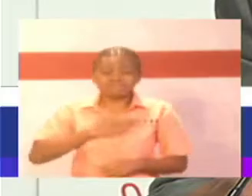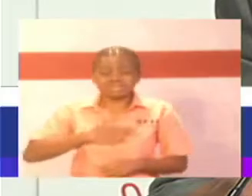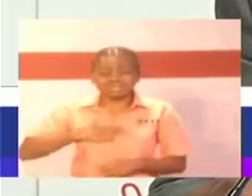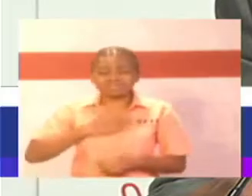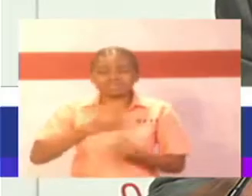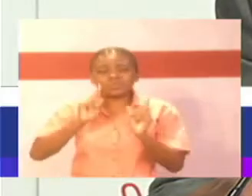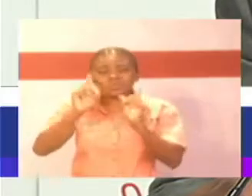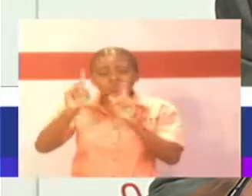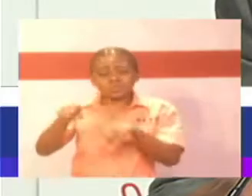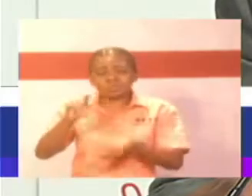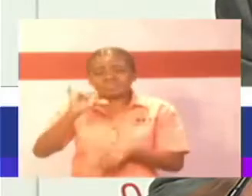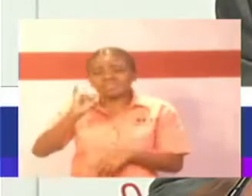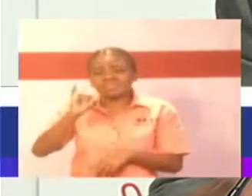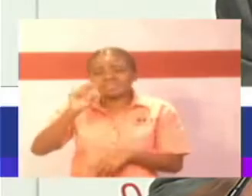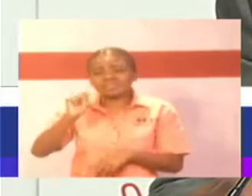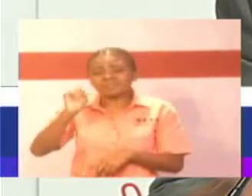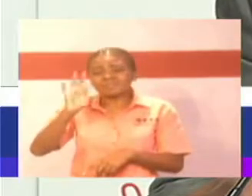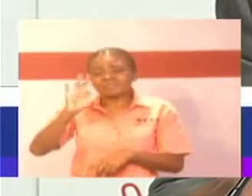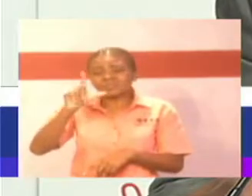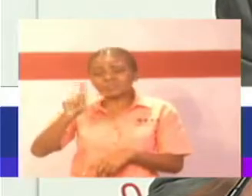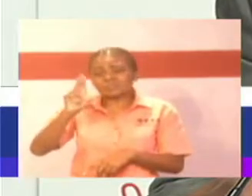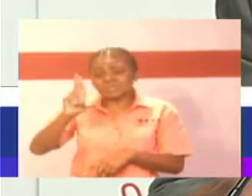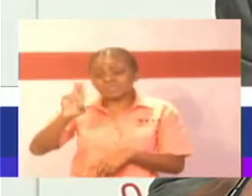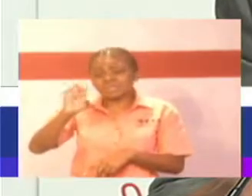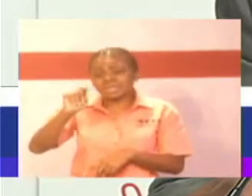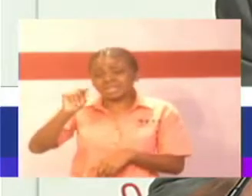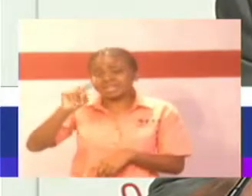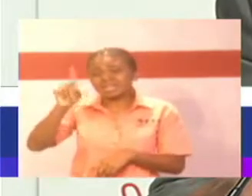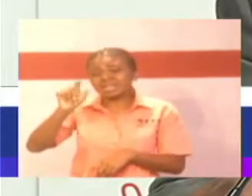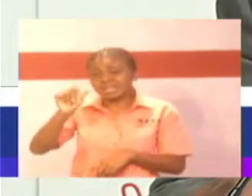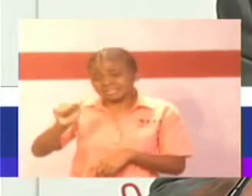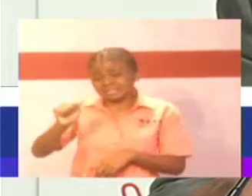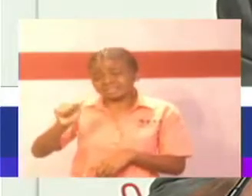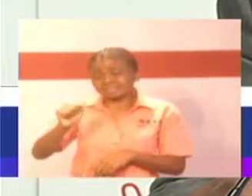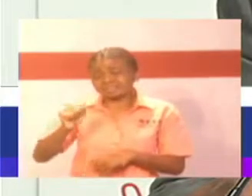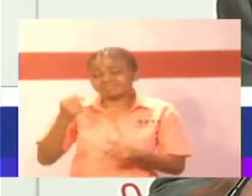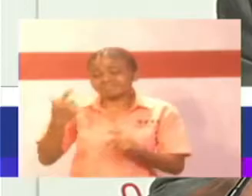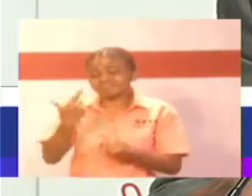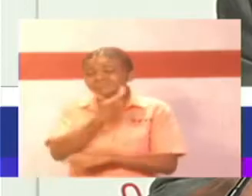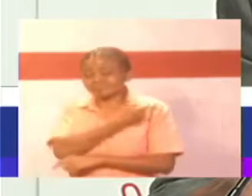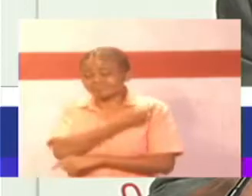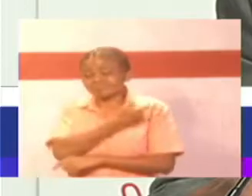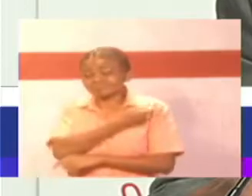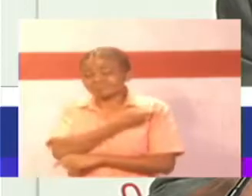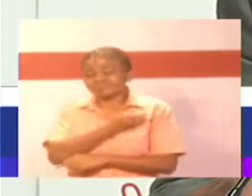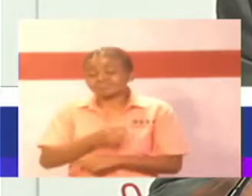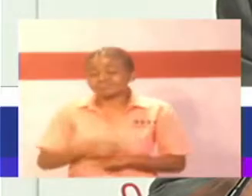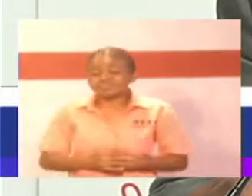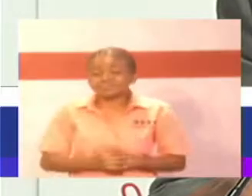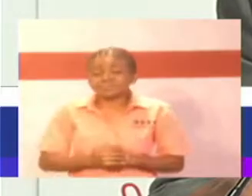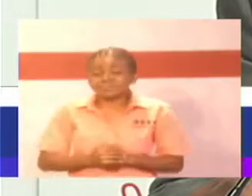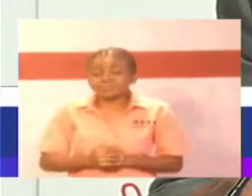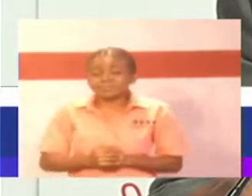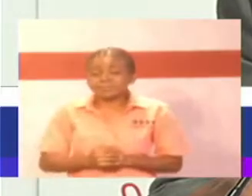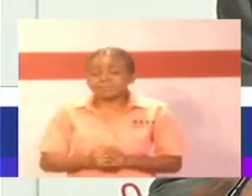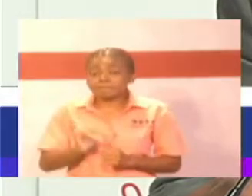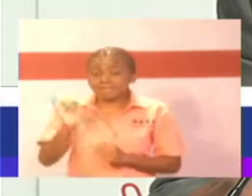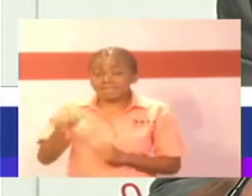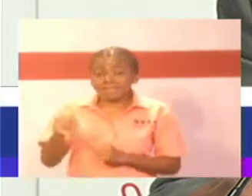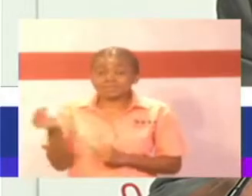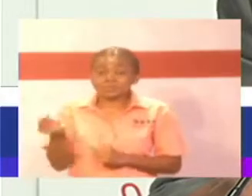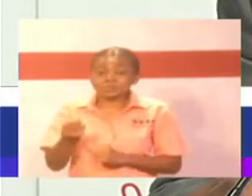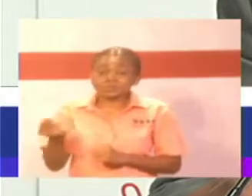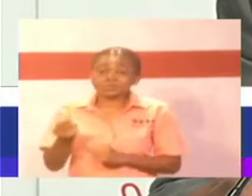vaccination, as those are widely available. They are available at all of the health centers, and this reduces the risk of picking up another